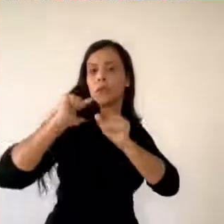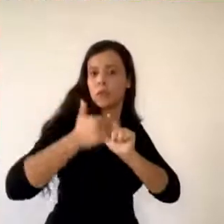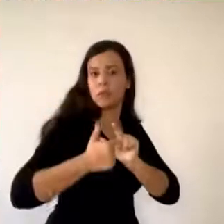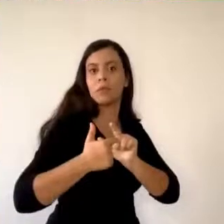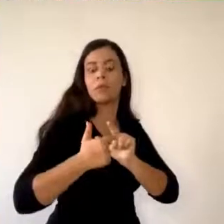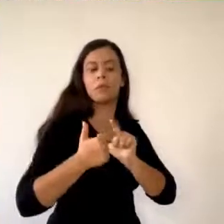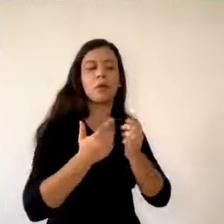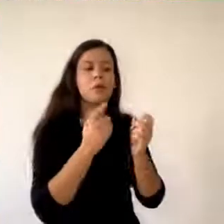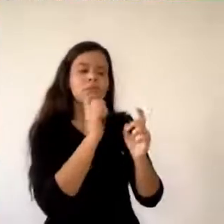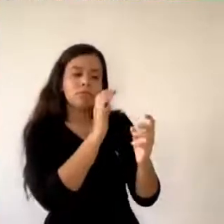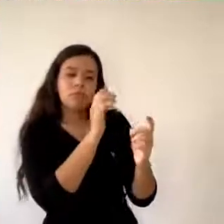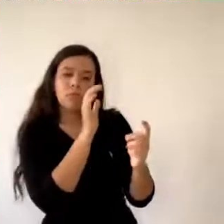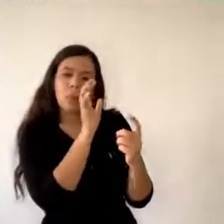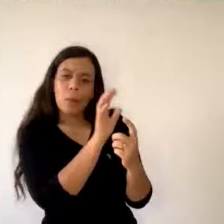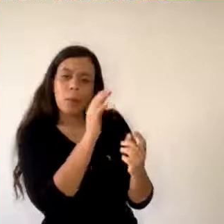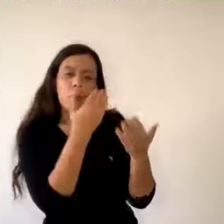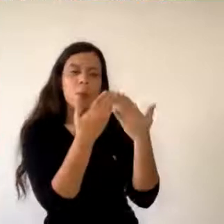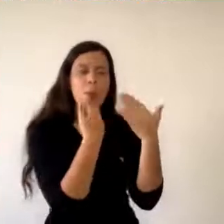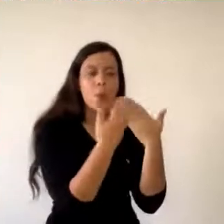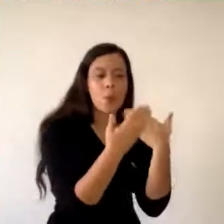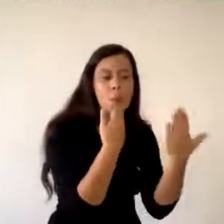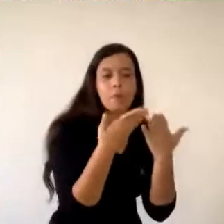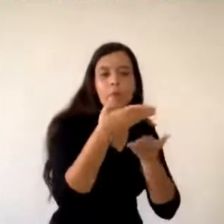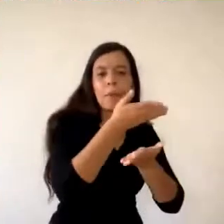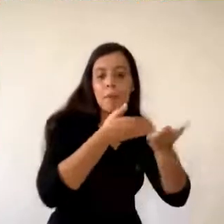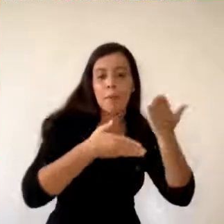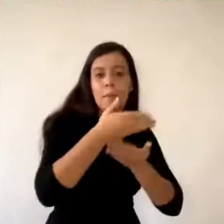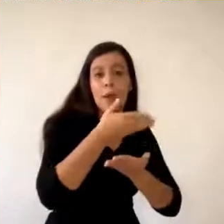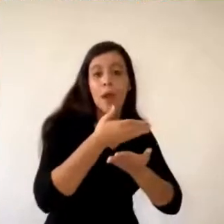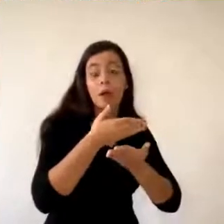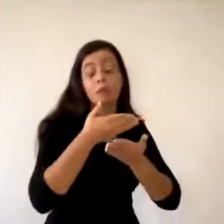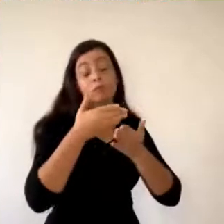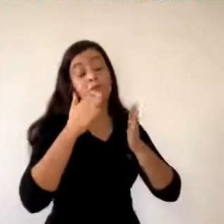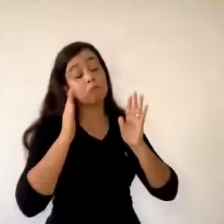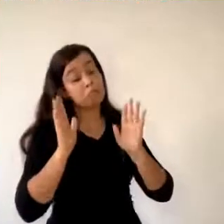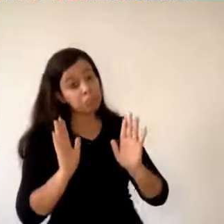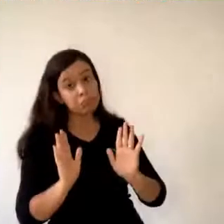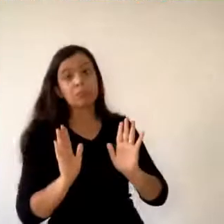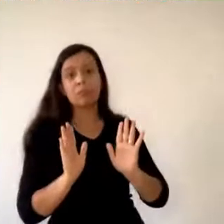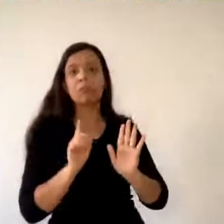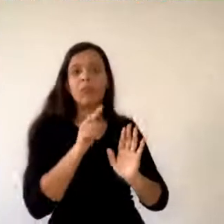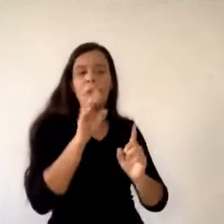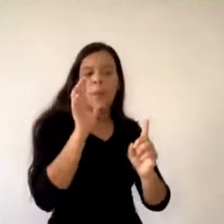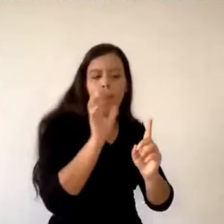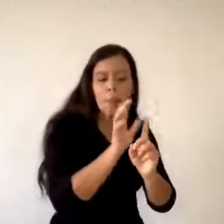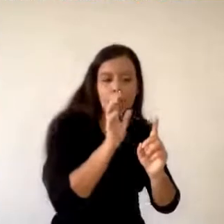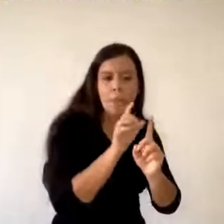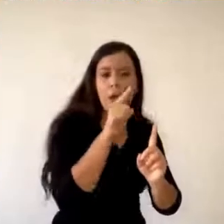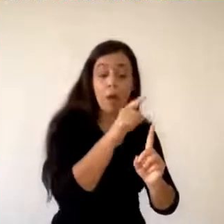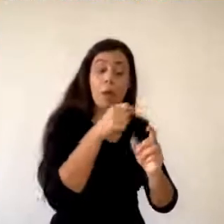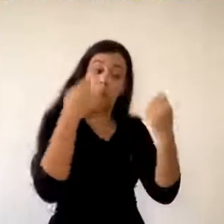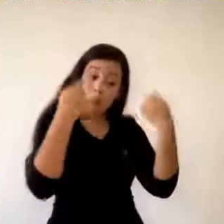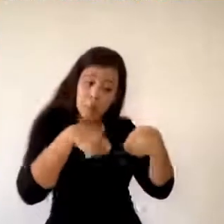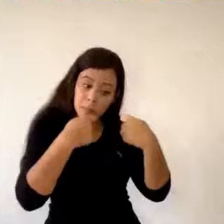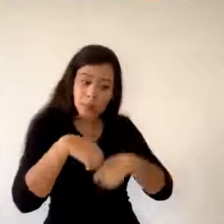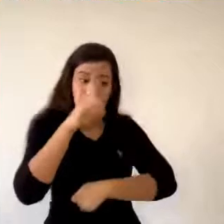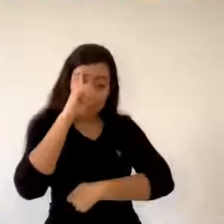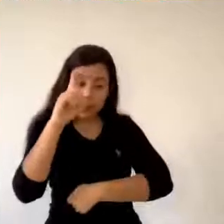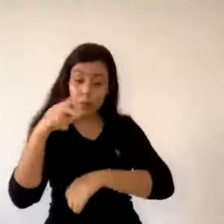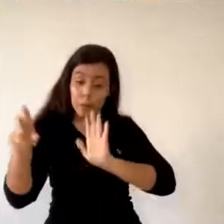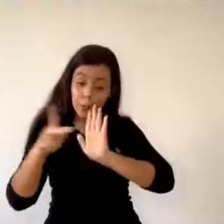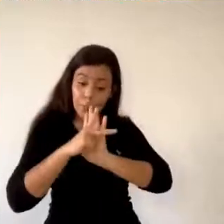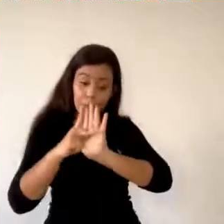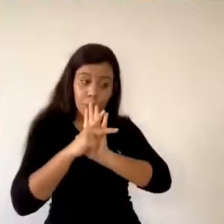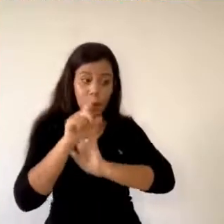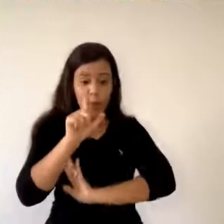conservative understanding that it is important to establish a dialogue and ensure that